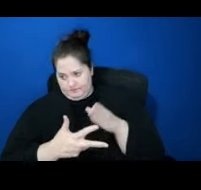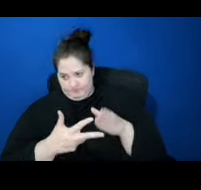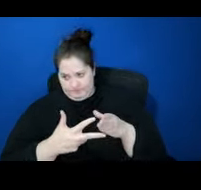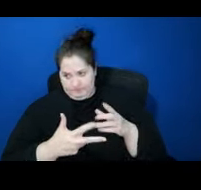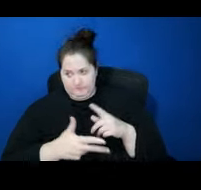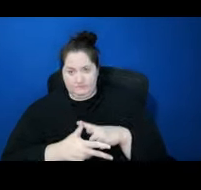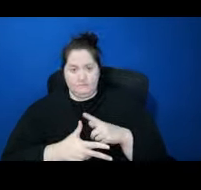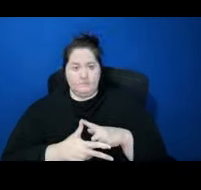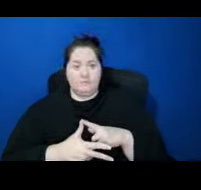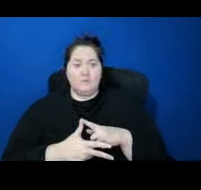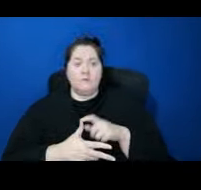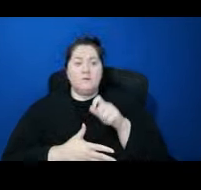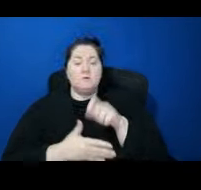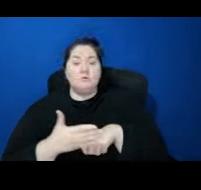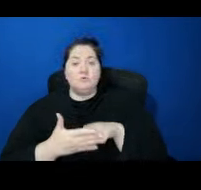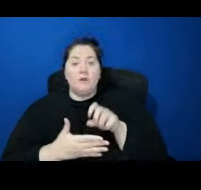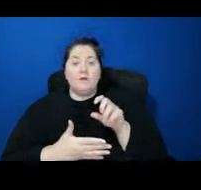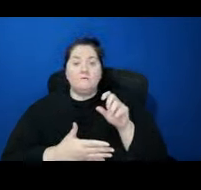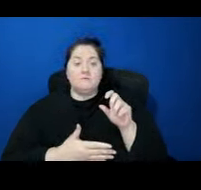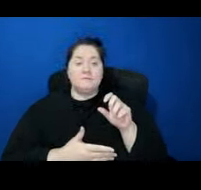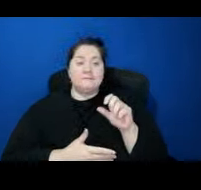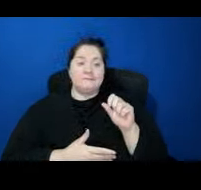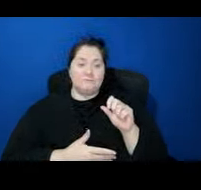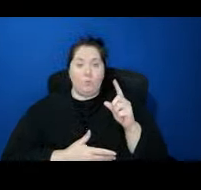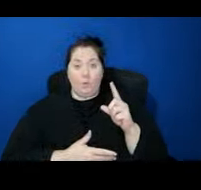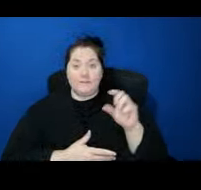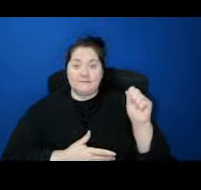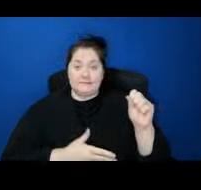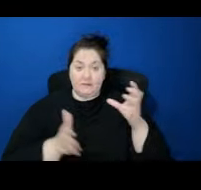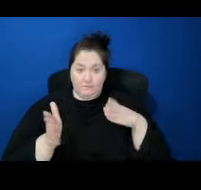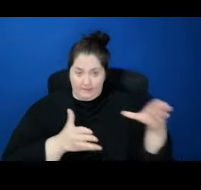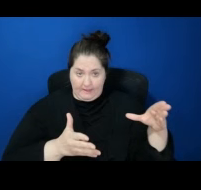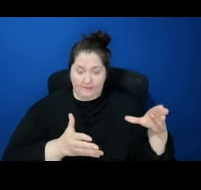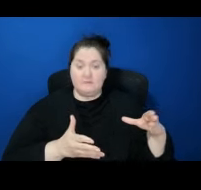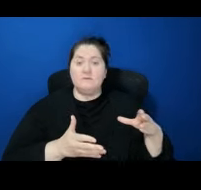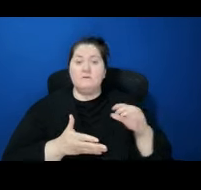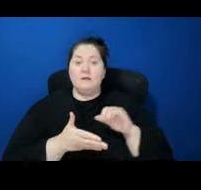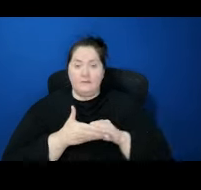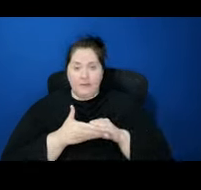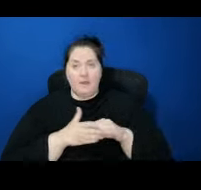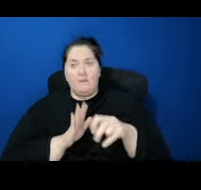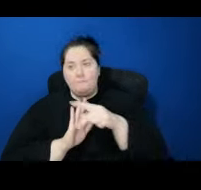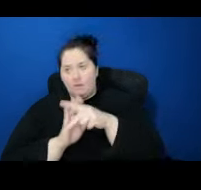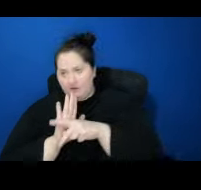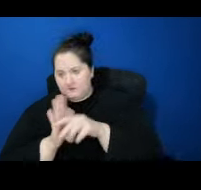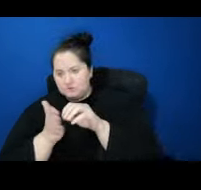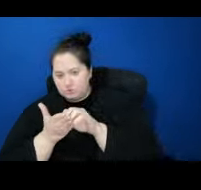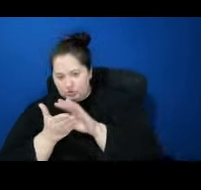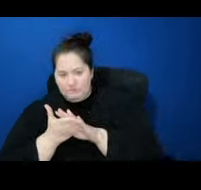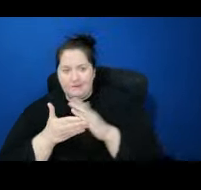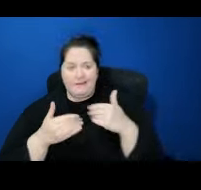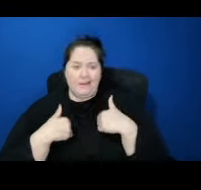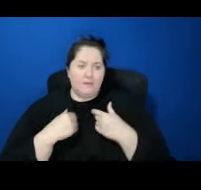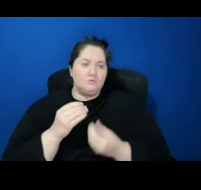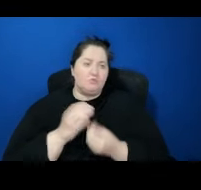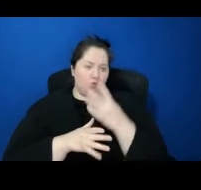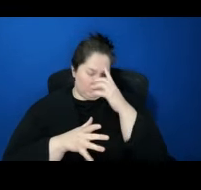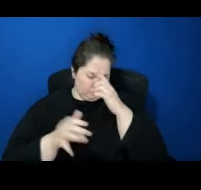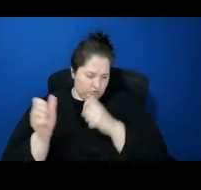comment: the draft plan itself, the One Seattle Plan, which is the policy document and contains our growth